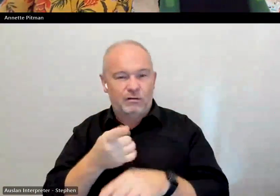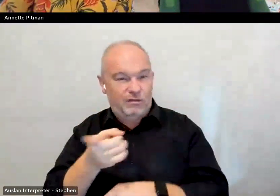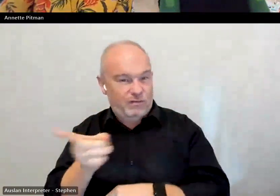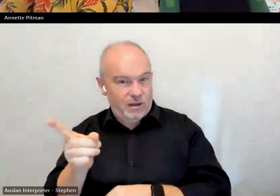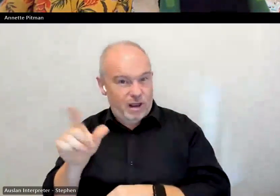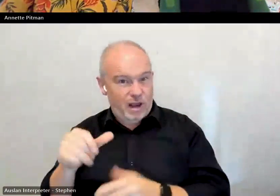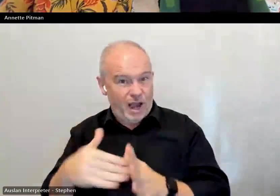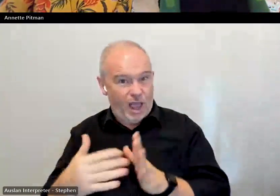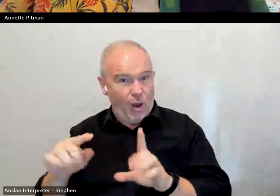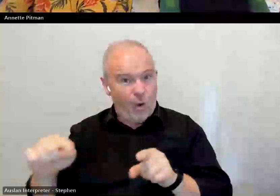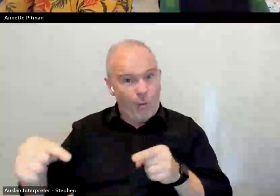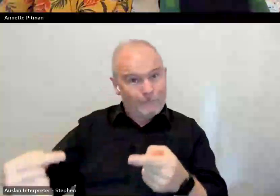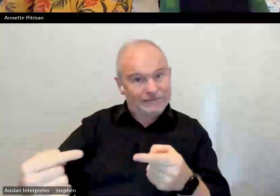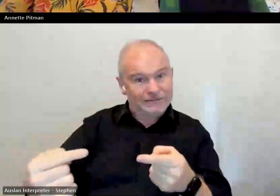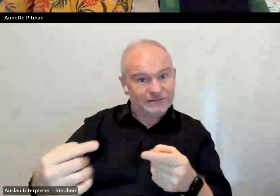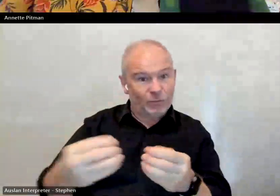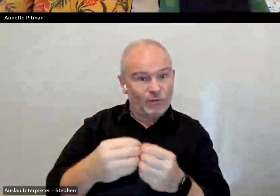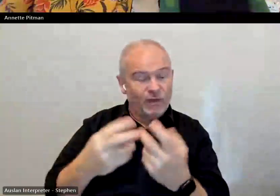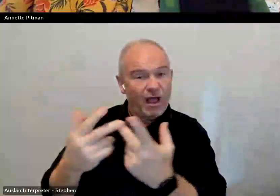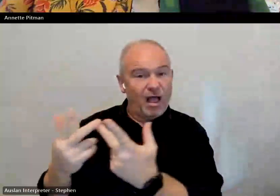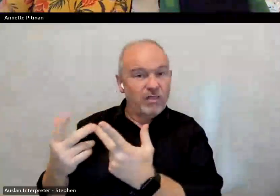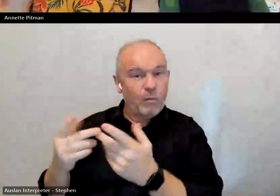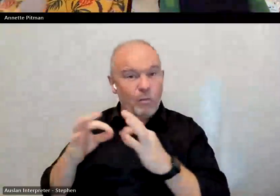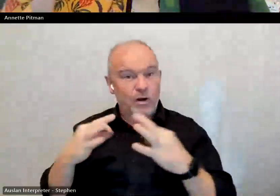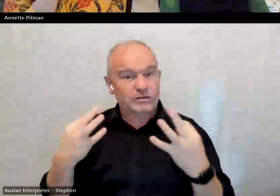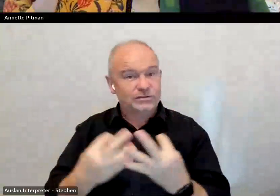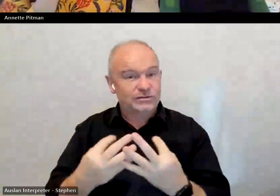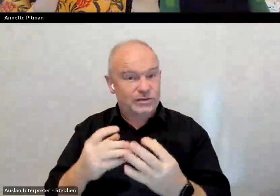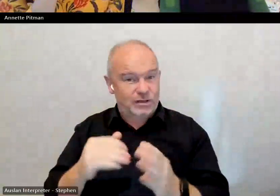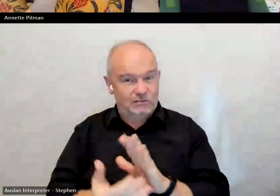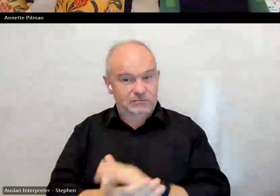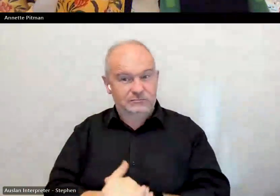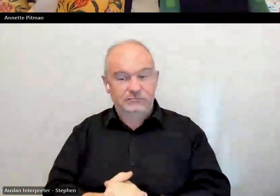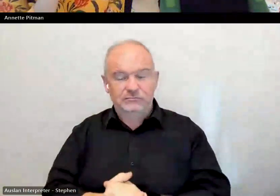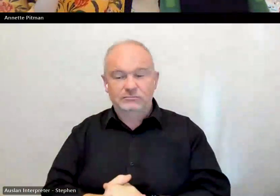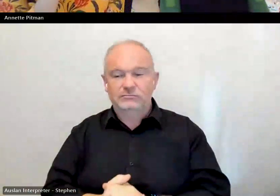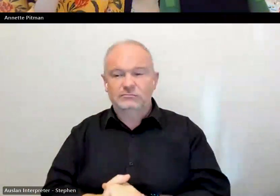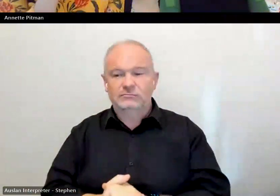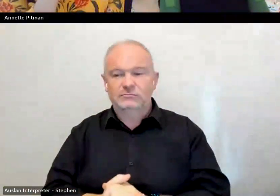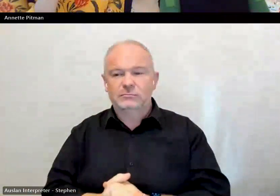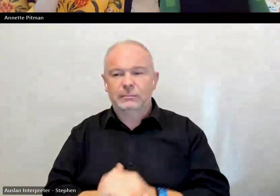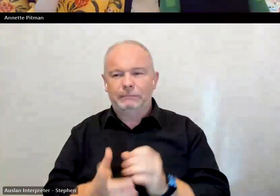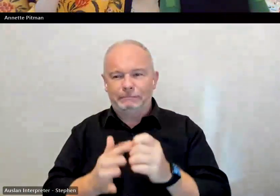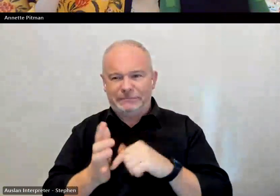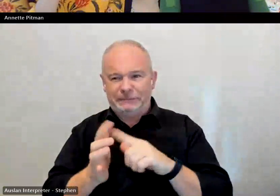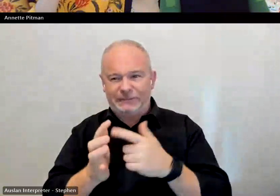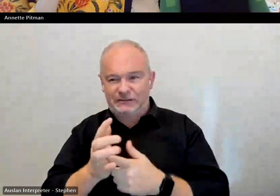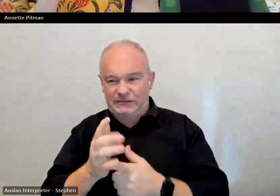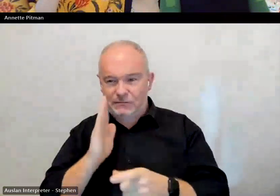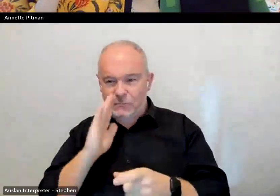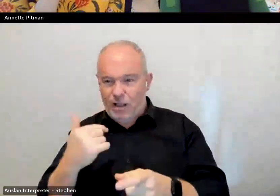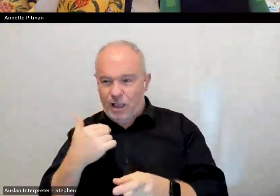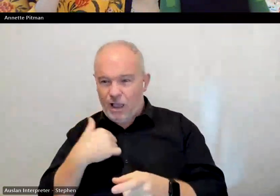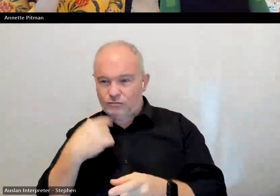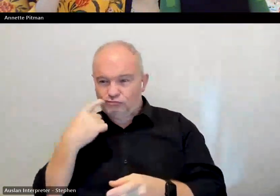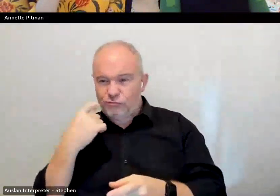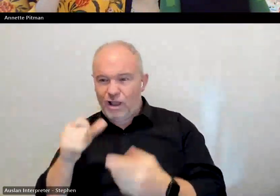competing against other organisations? Peter, do you mind if I Sure. take this one?